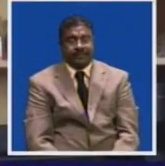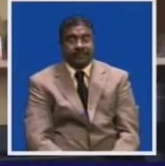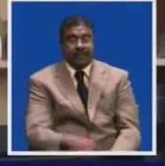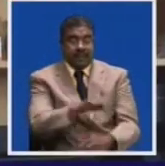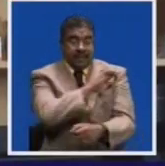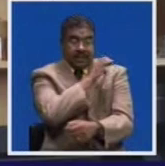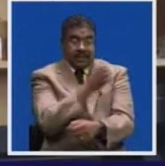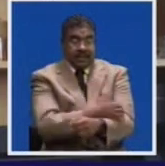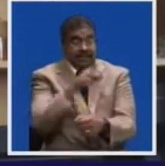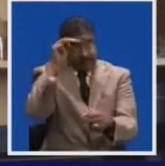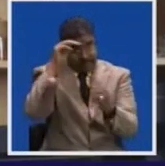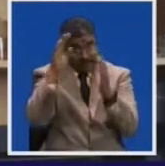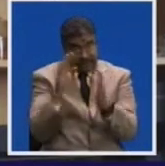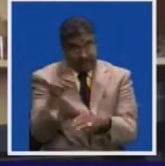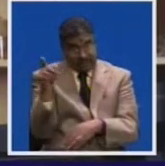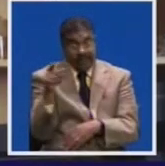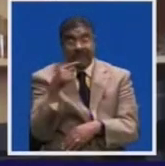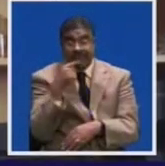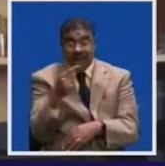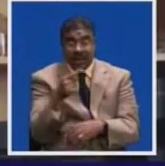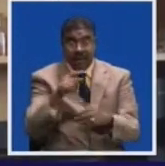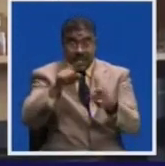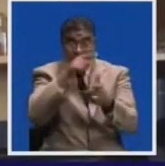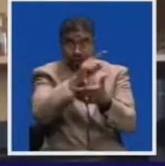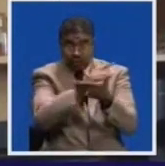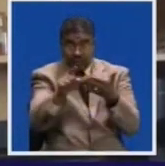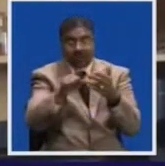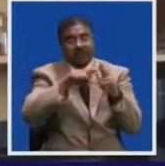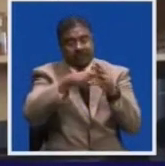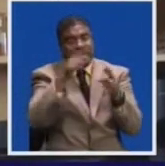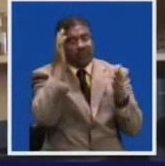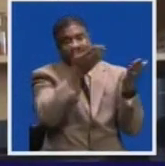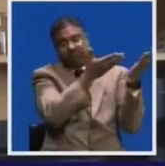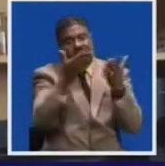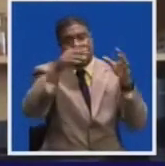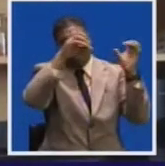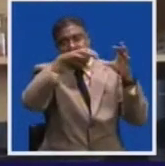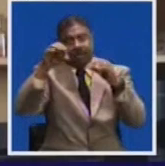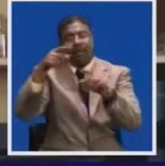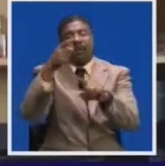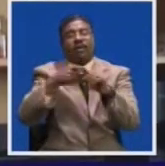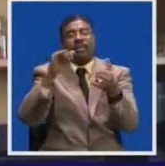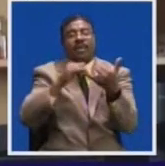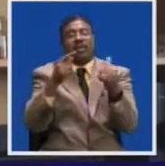Energy Minister Matthew Nkua says the country will next week start importing power from Eskom, South Africa.